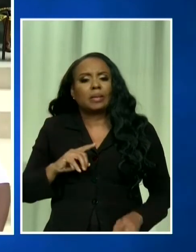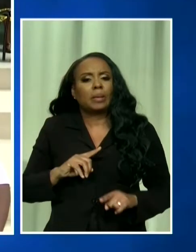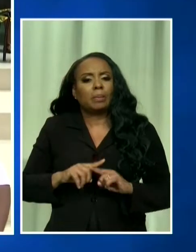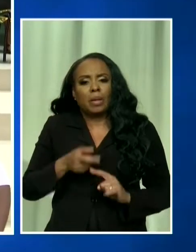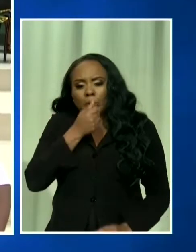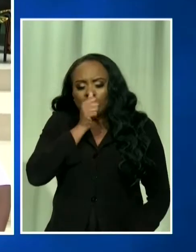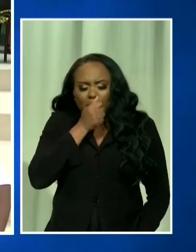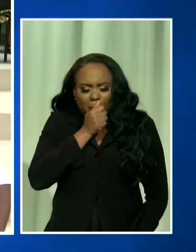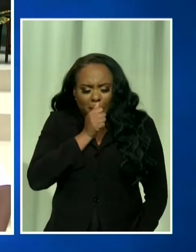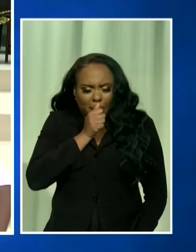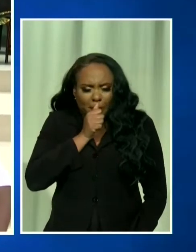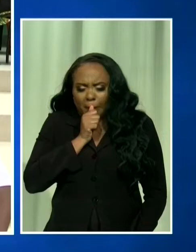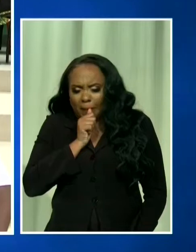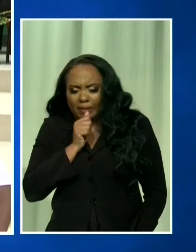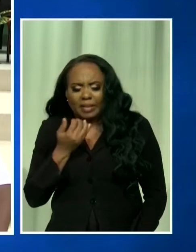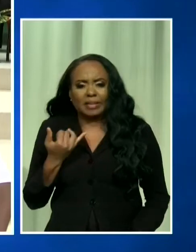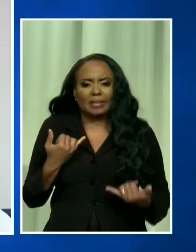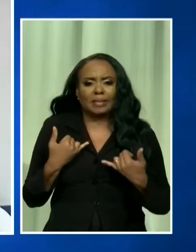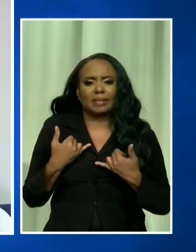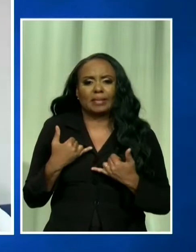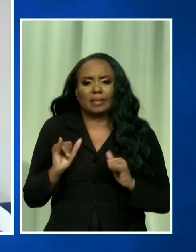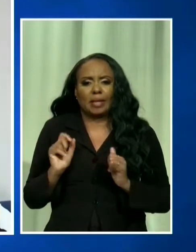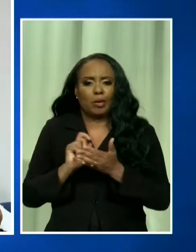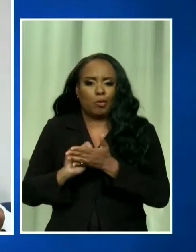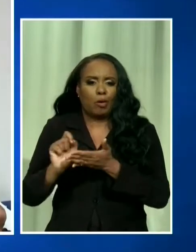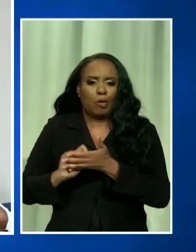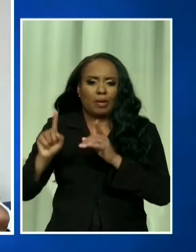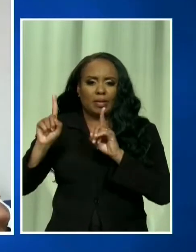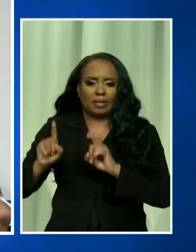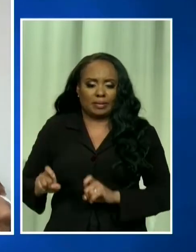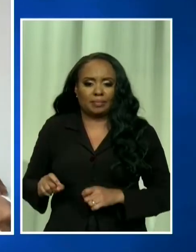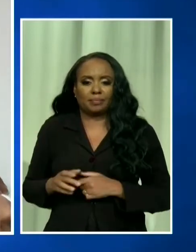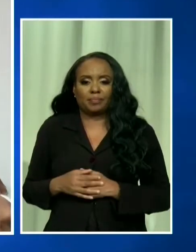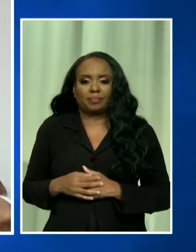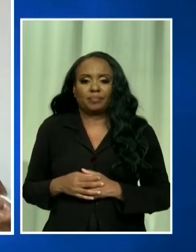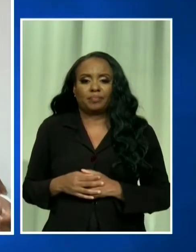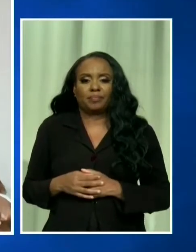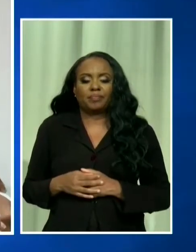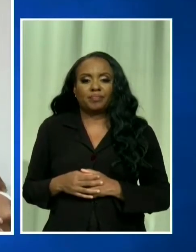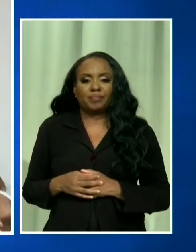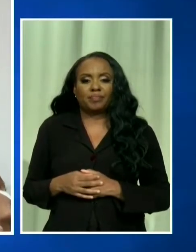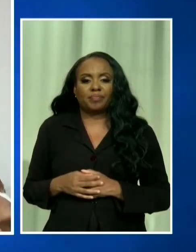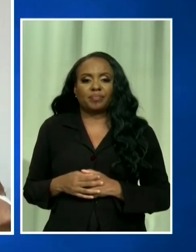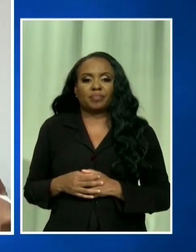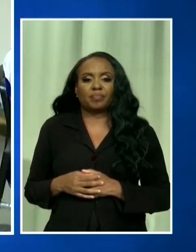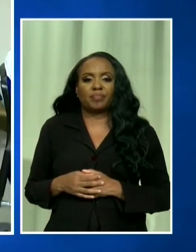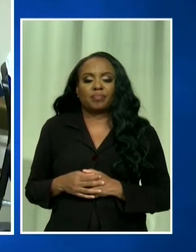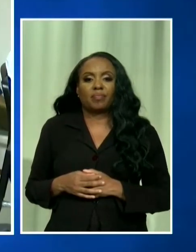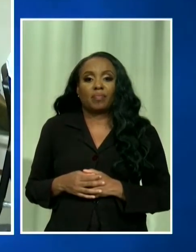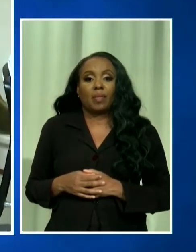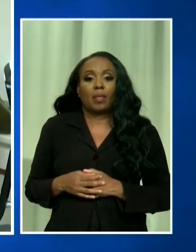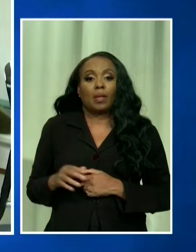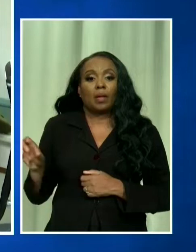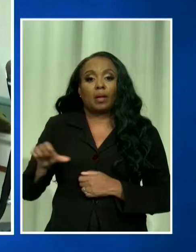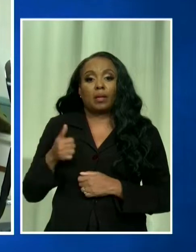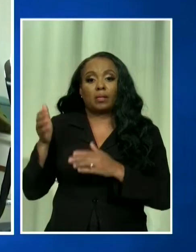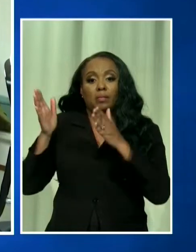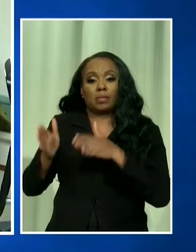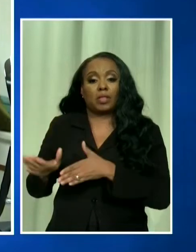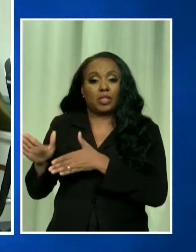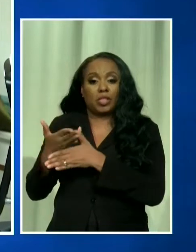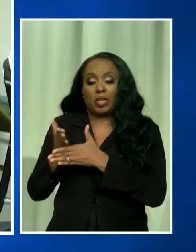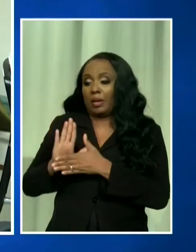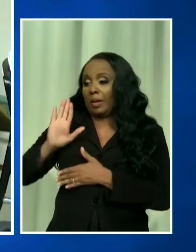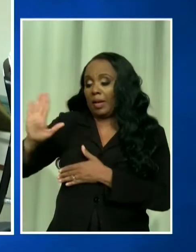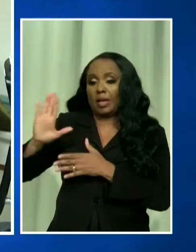the Permanent Secretary of the Ministry of People Empowerment and Elder Affairs, J. Hugh Vulture, shared his life story with the children,